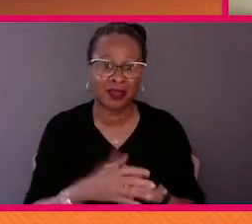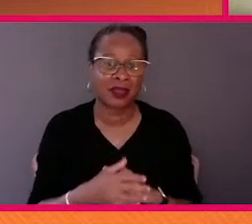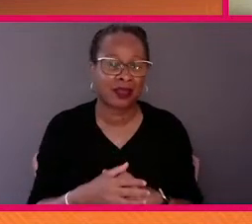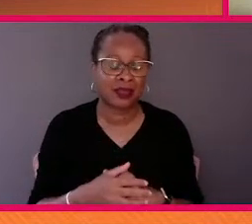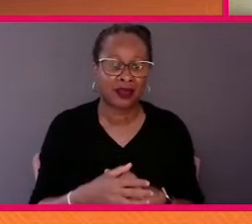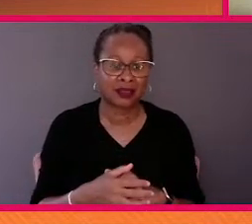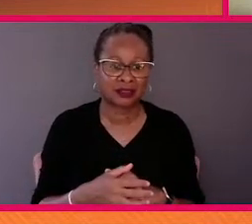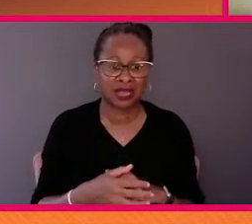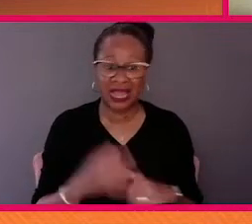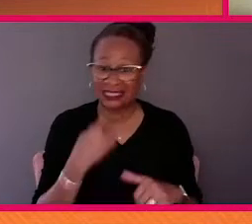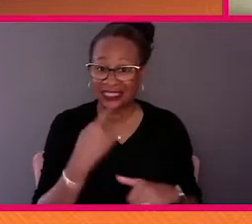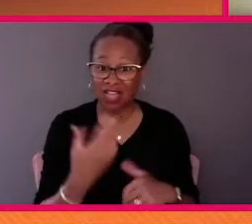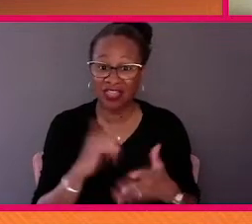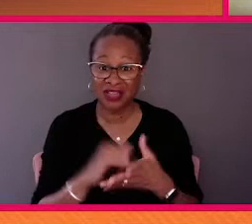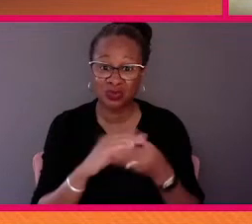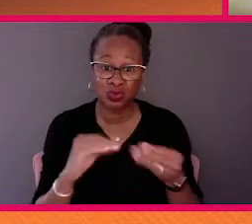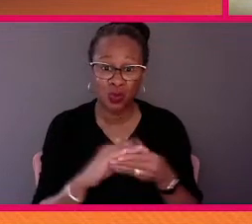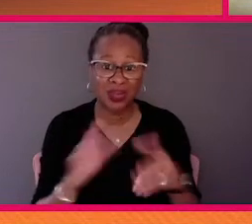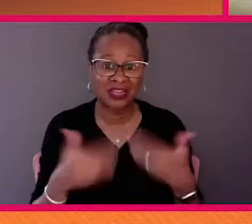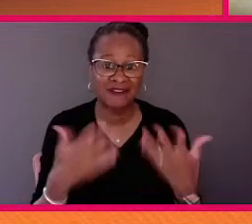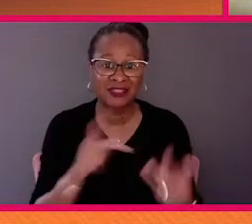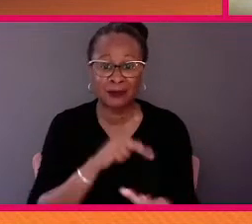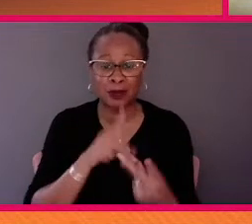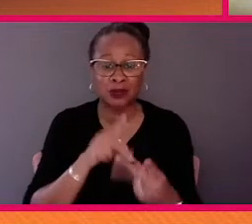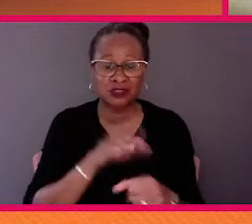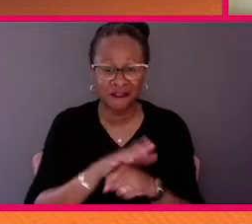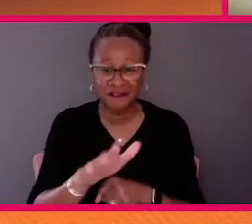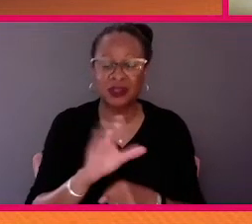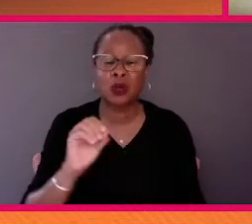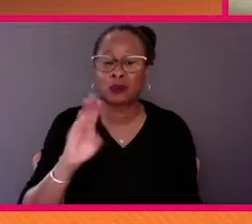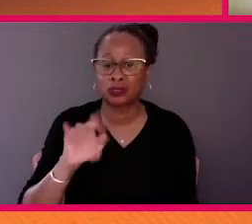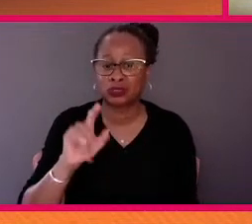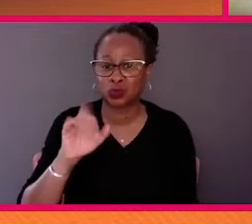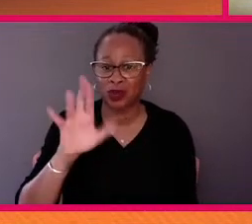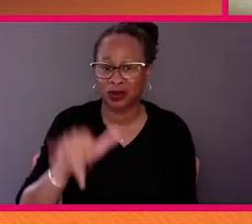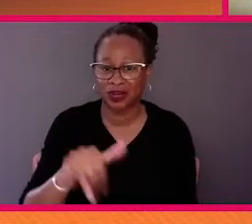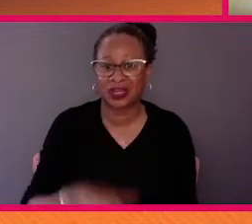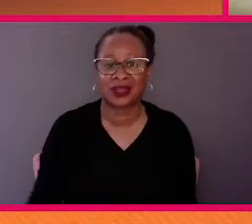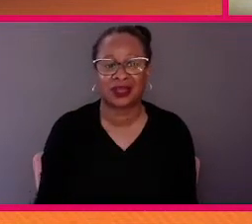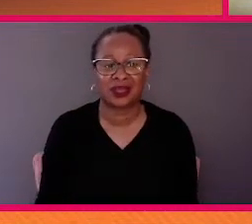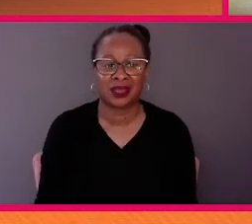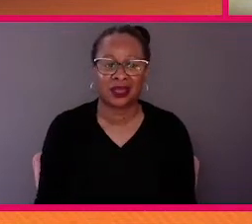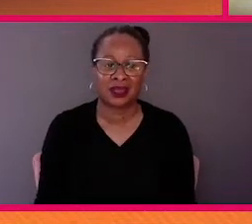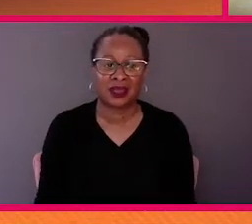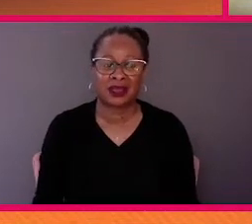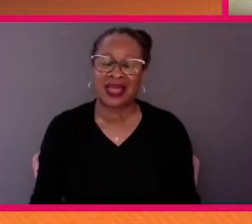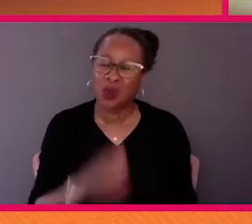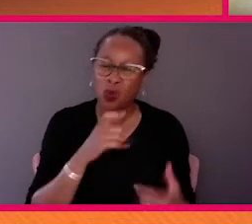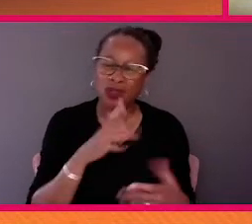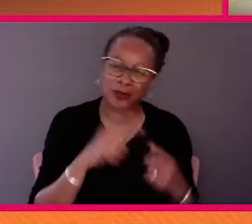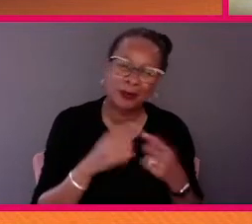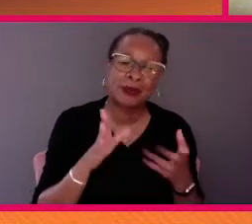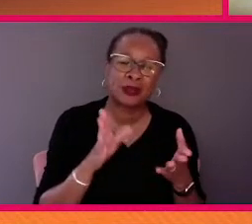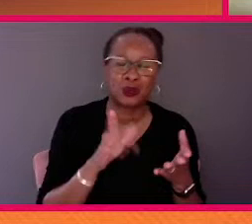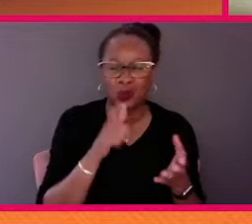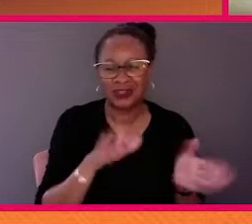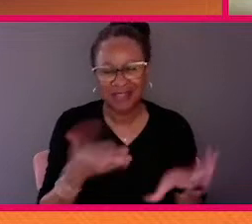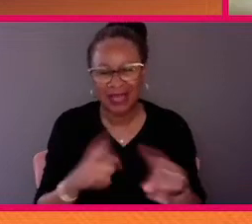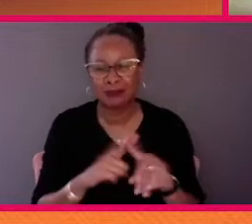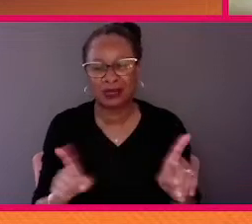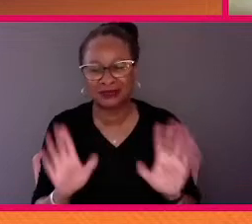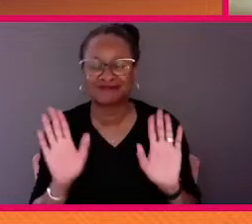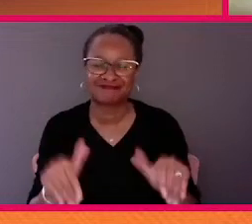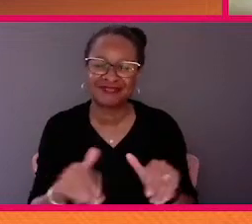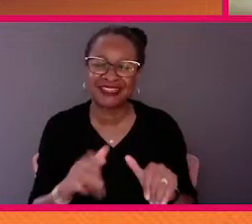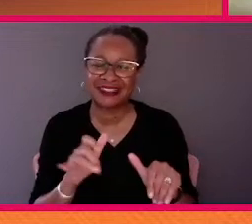and give that guy their perfect, like full obituary. And not to say that I want to cover people that are dead, but it's just like, I think that